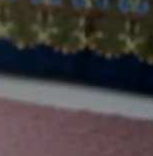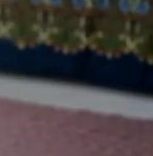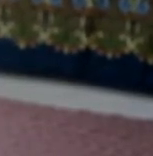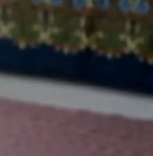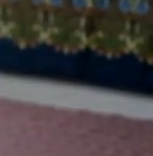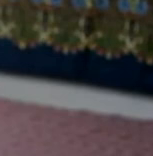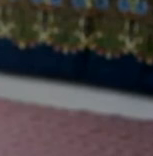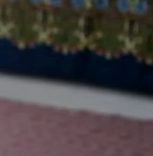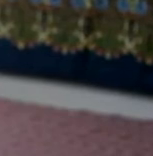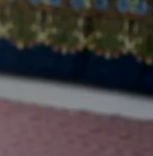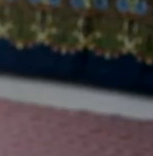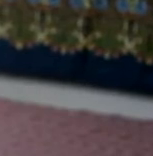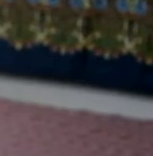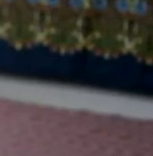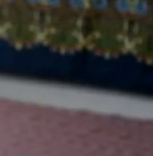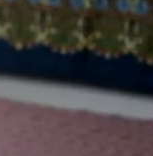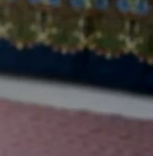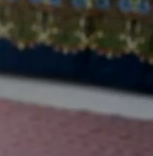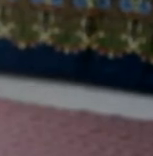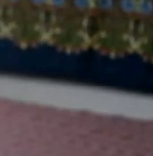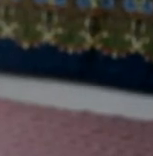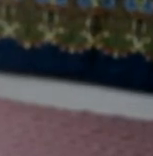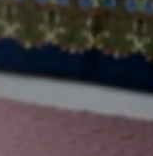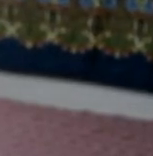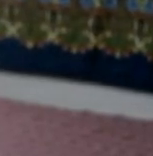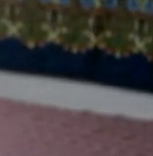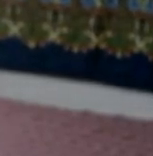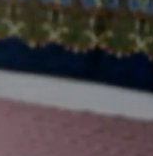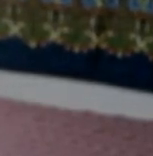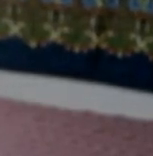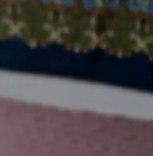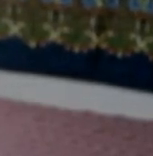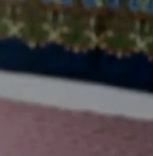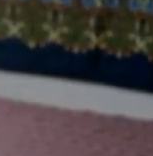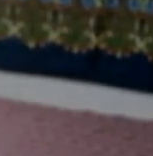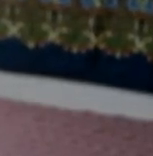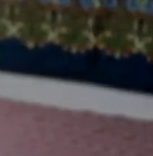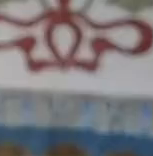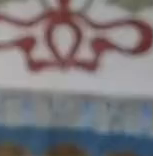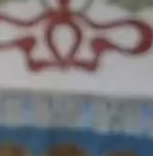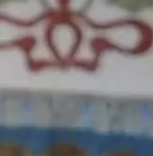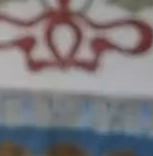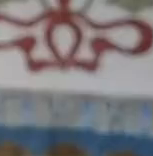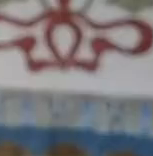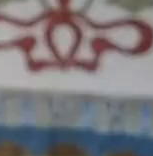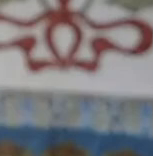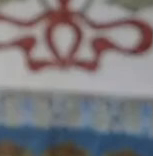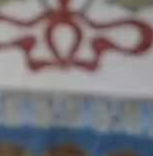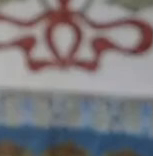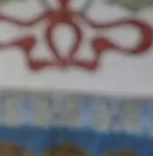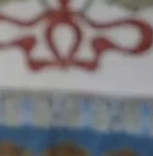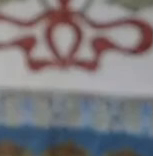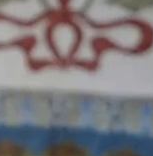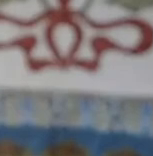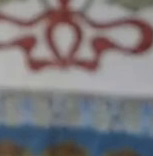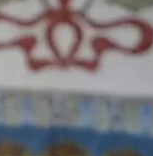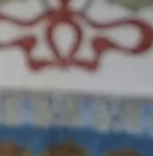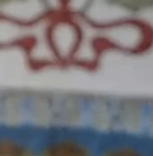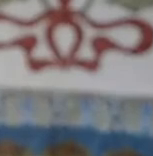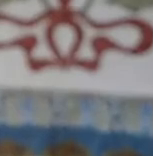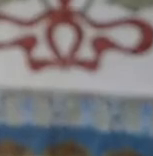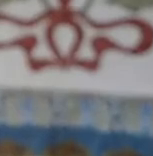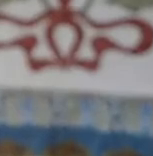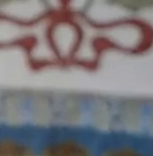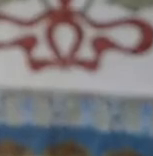doesn't care about me, doesn't care about the elderly, and it doesn't give a shit about aged care. We just need to be respected.